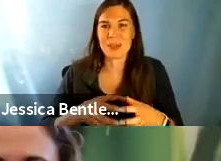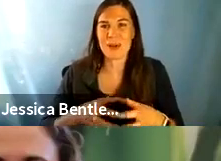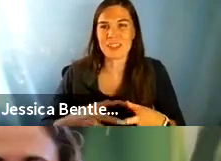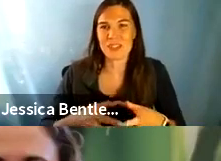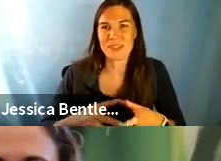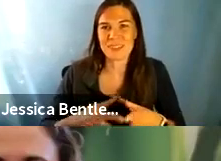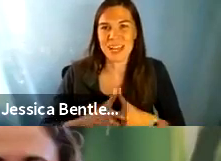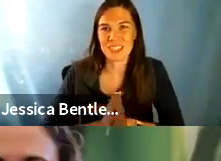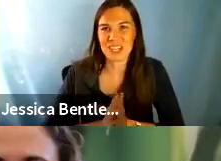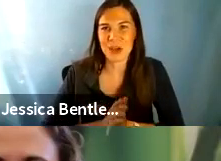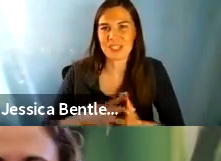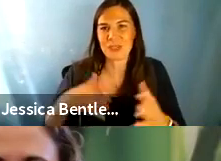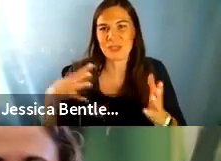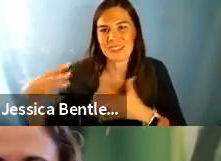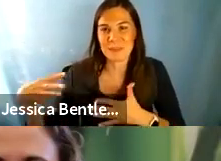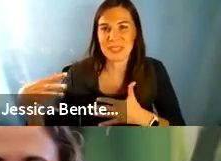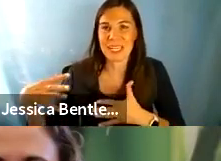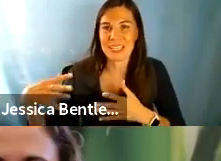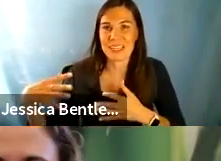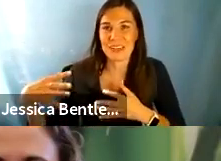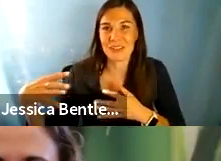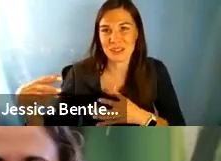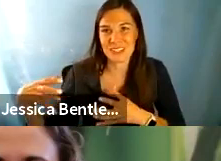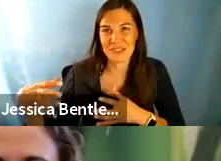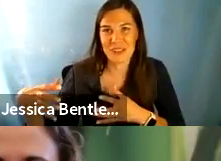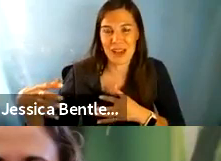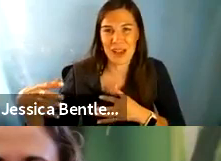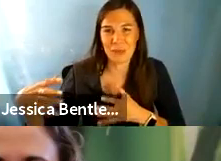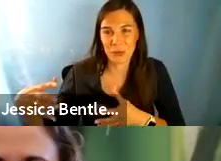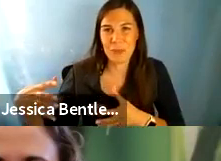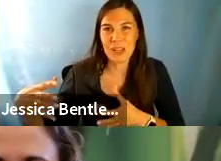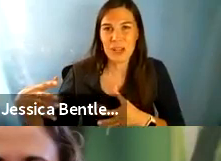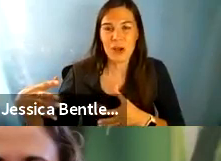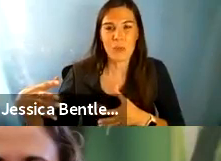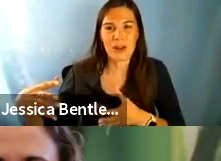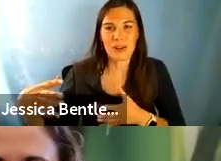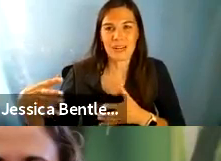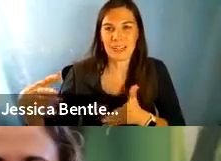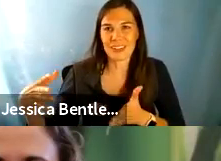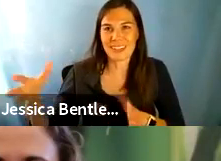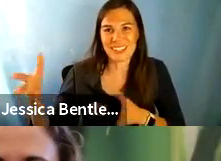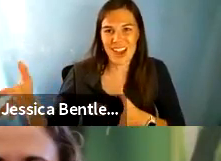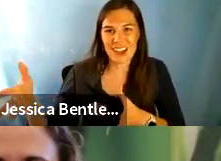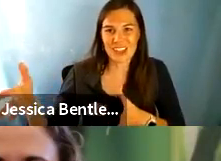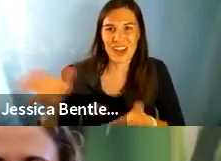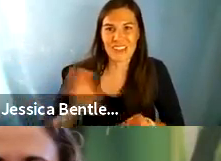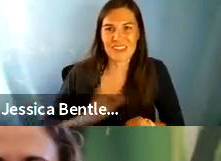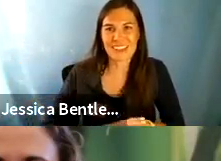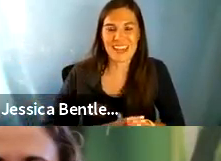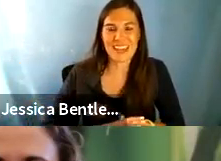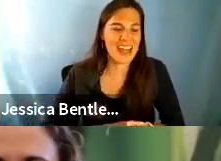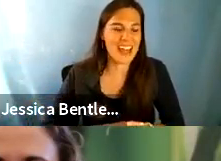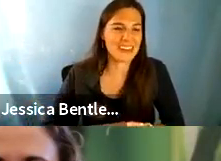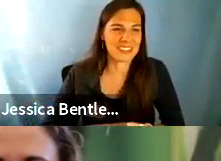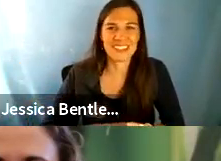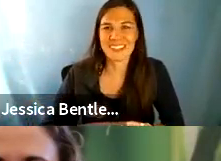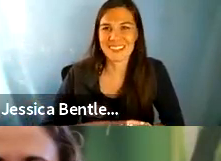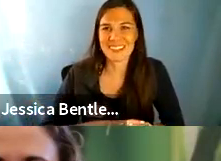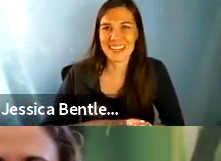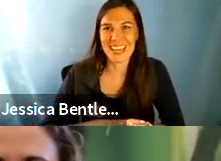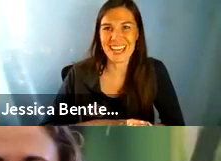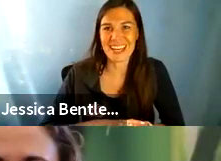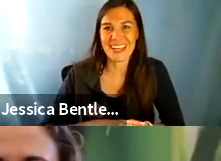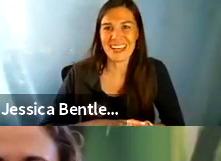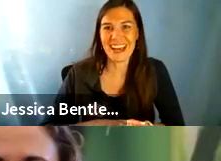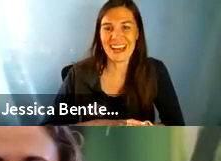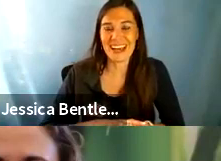And so our students actually go into a simulated nursing room where it looks like a doctor's office, and a nursing